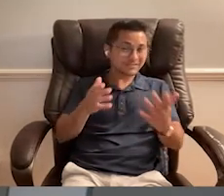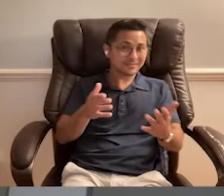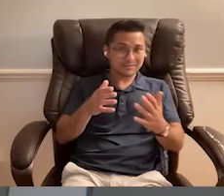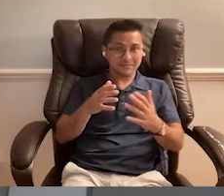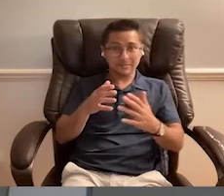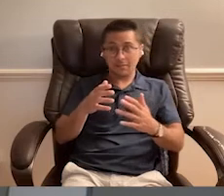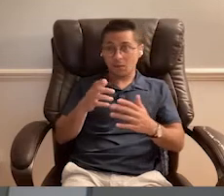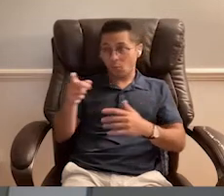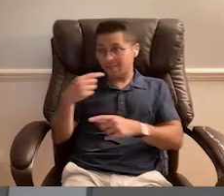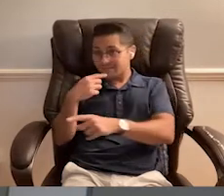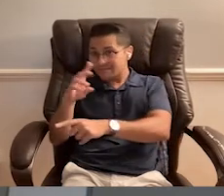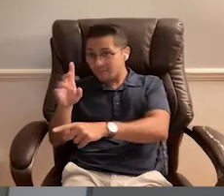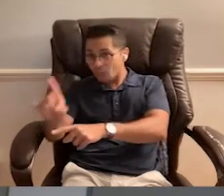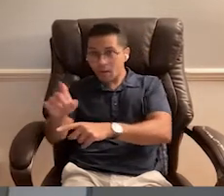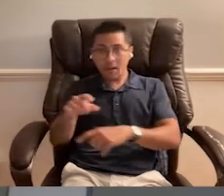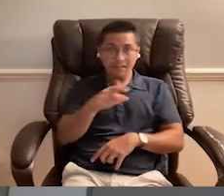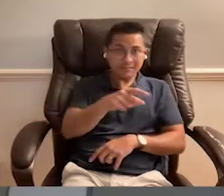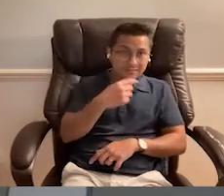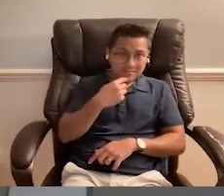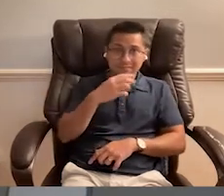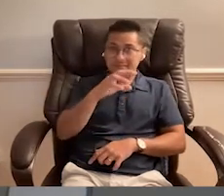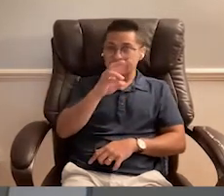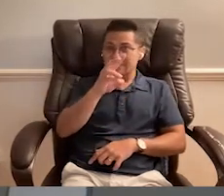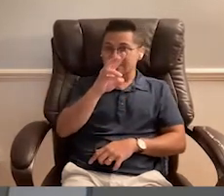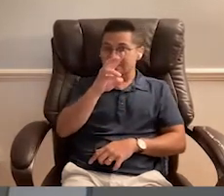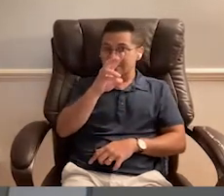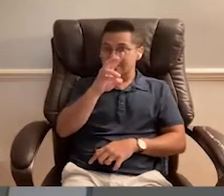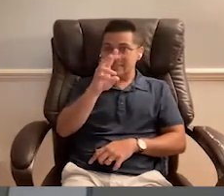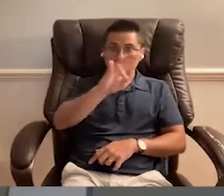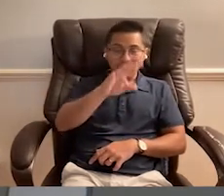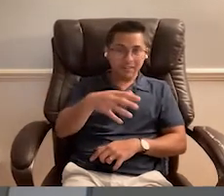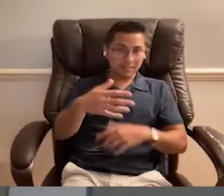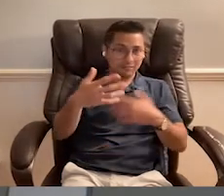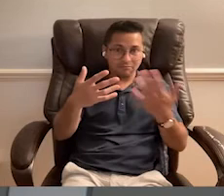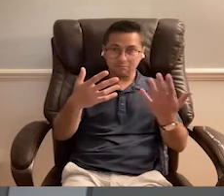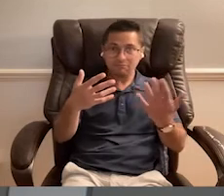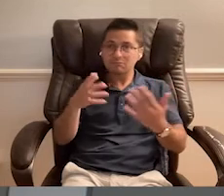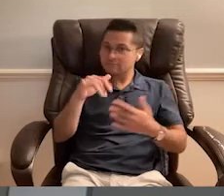evaluations, psychological tests, and one says 71, one says